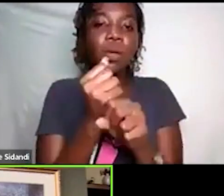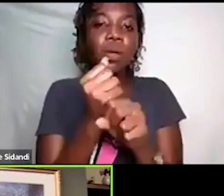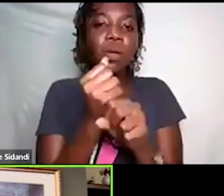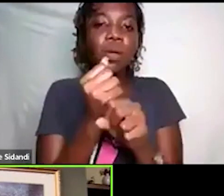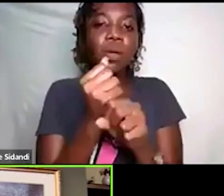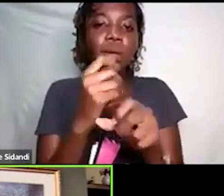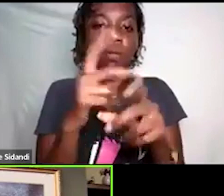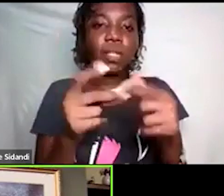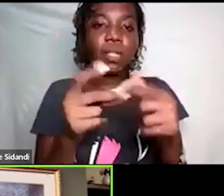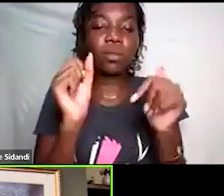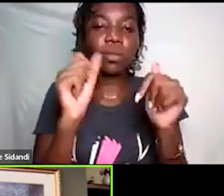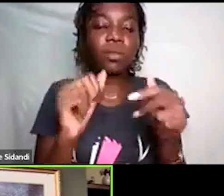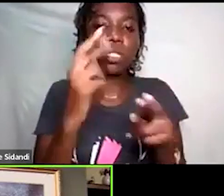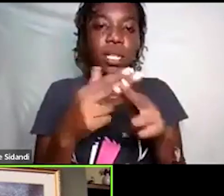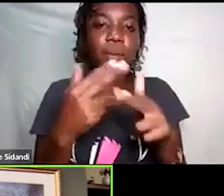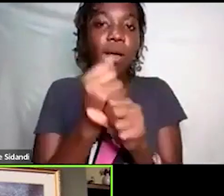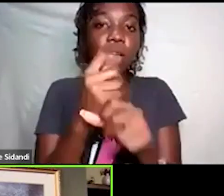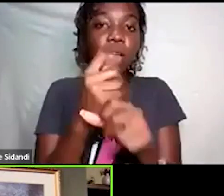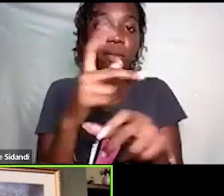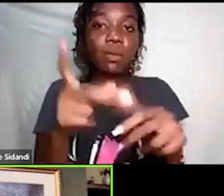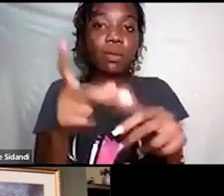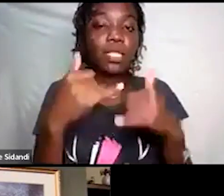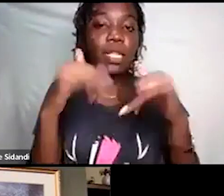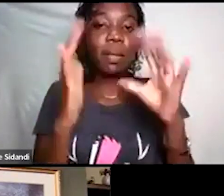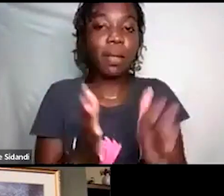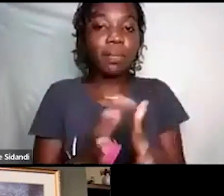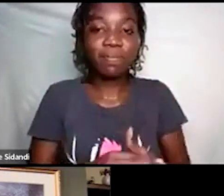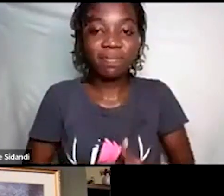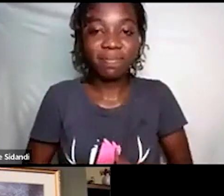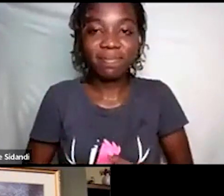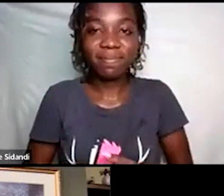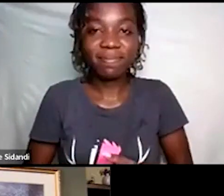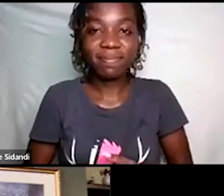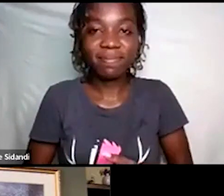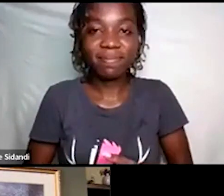Ah, okay. This is the question here,